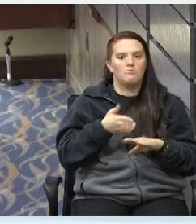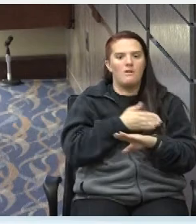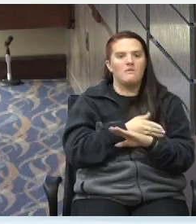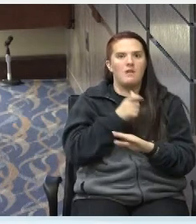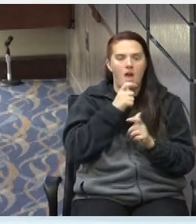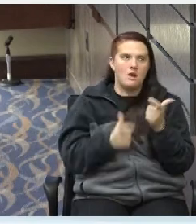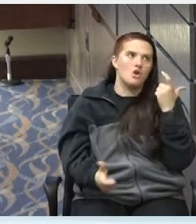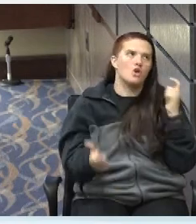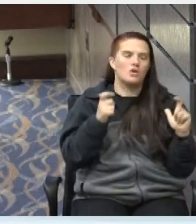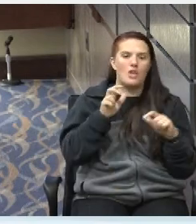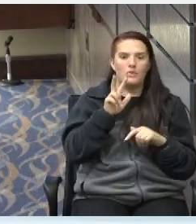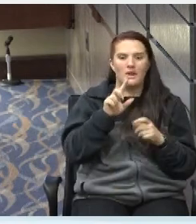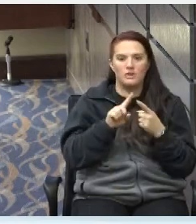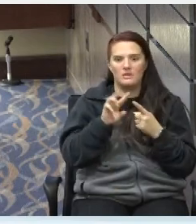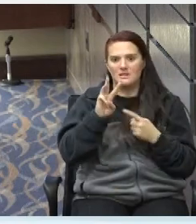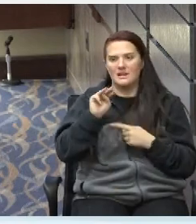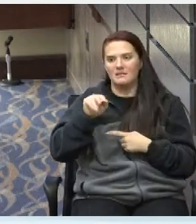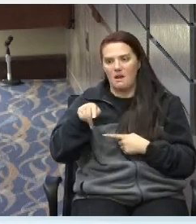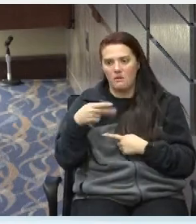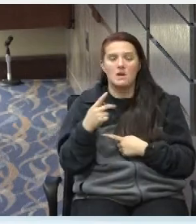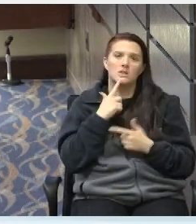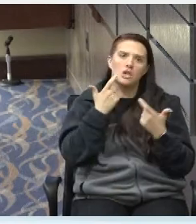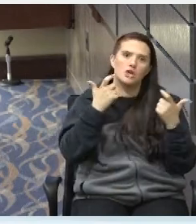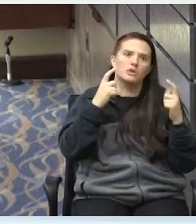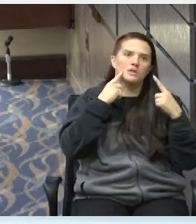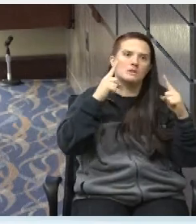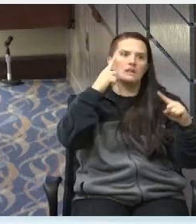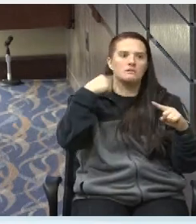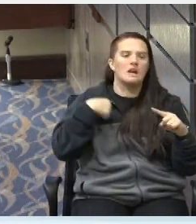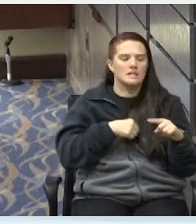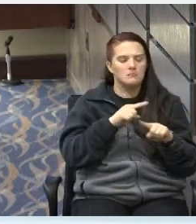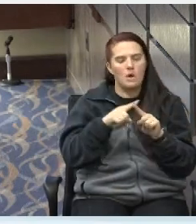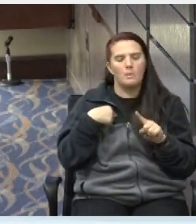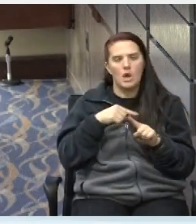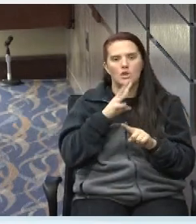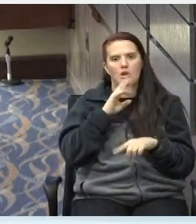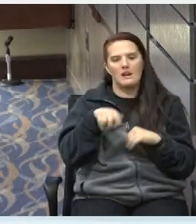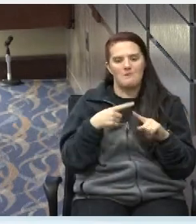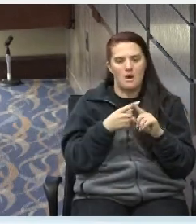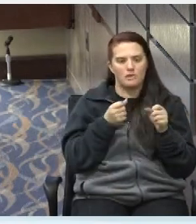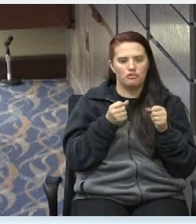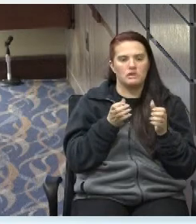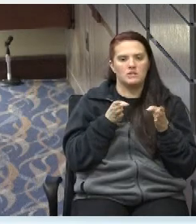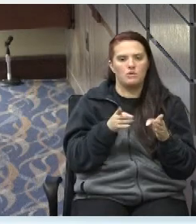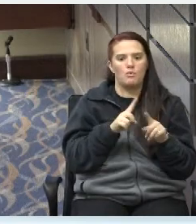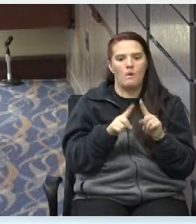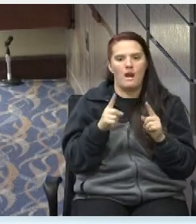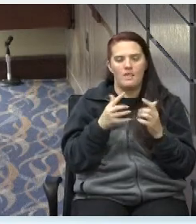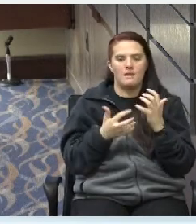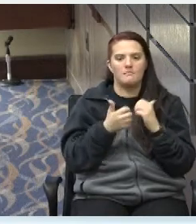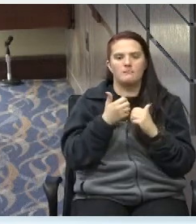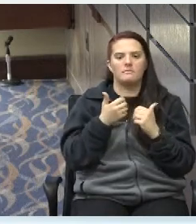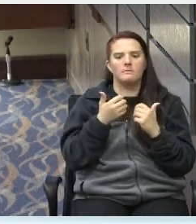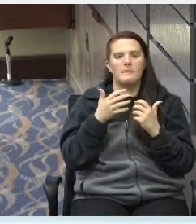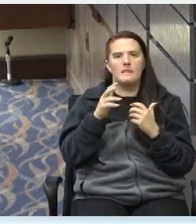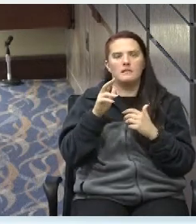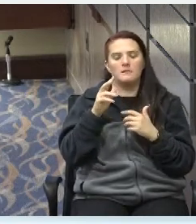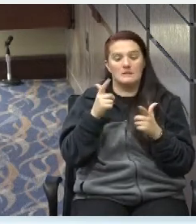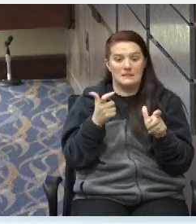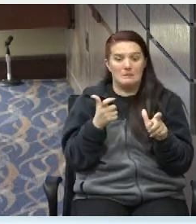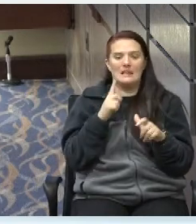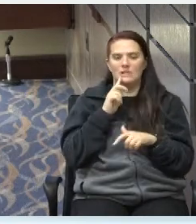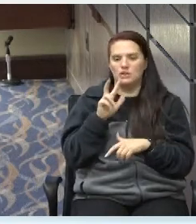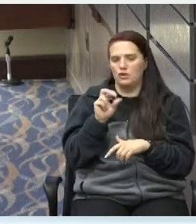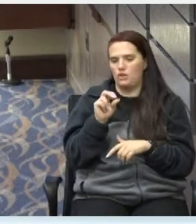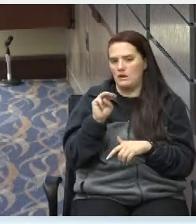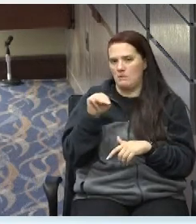6 miles an hour is a big success for us in these. But we are talking about streets where the prevailing speed is 30 miles per hour.